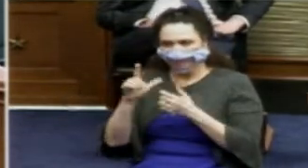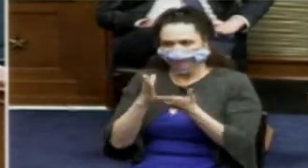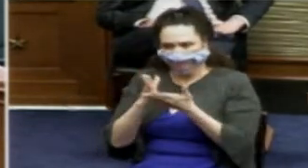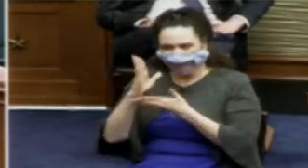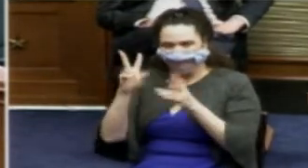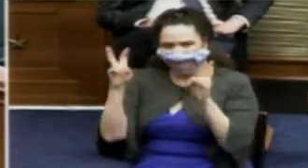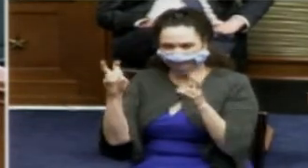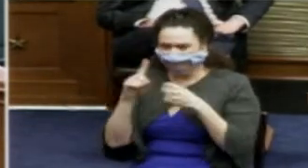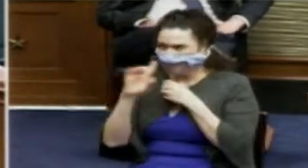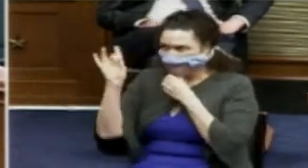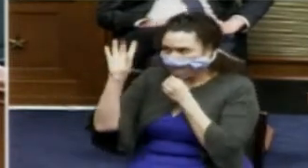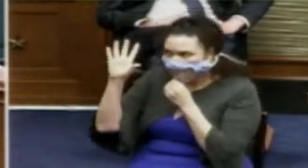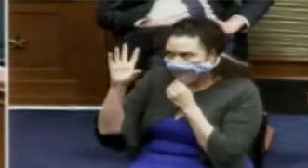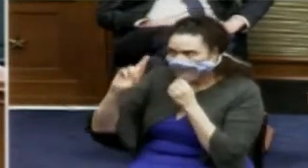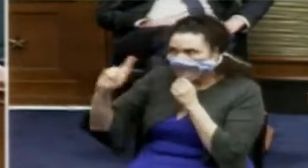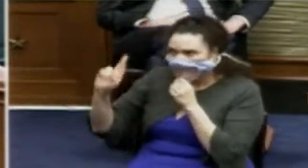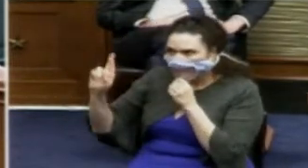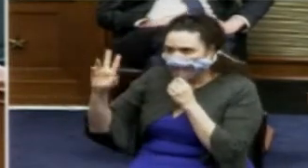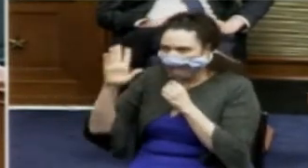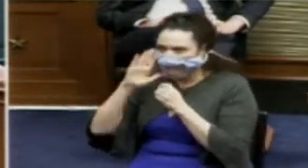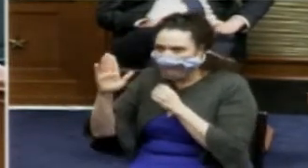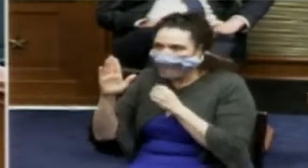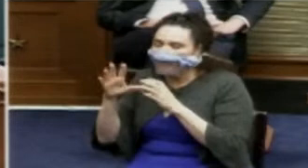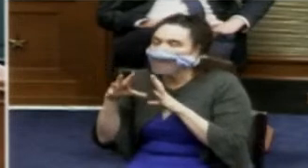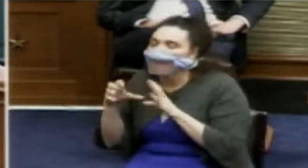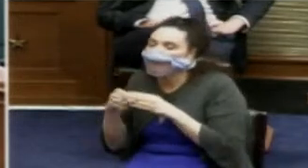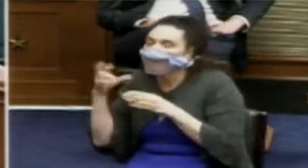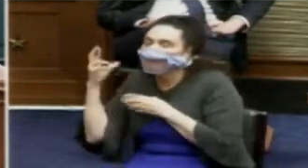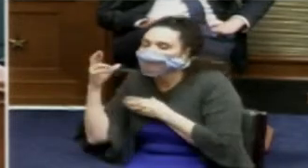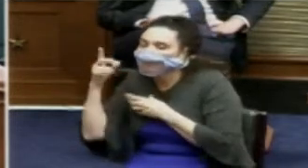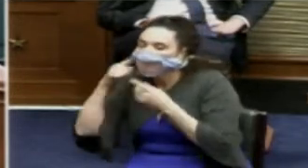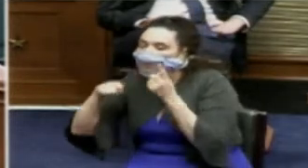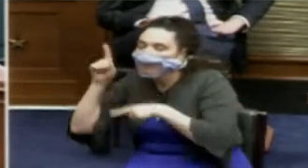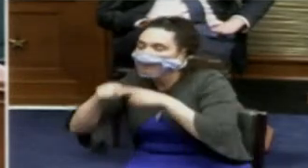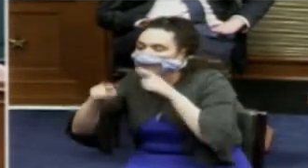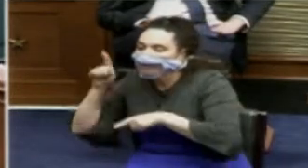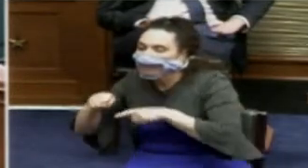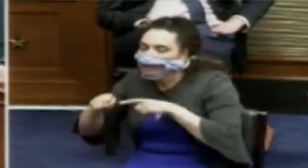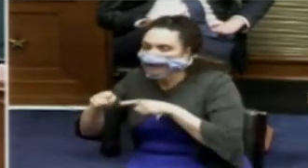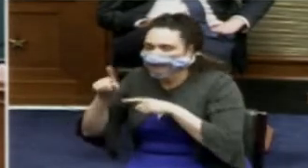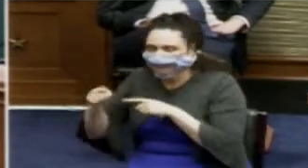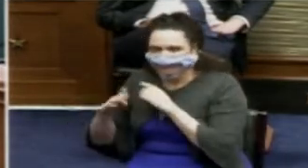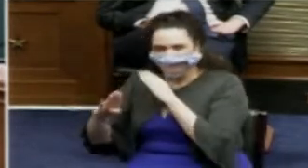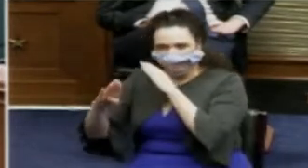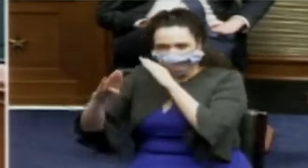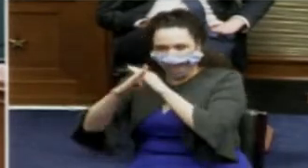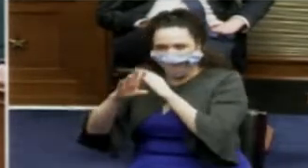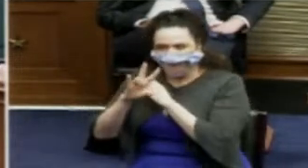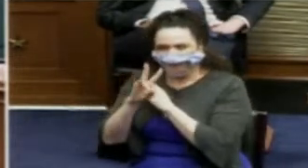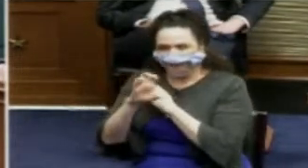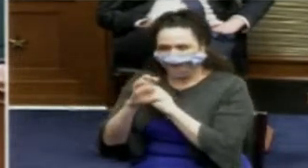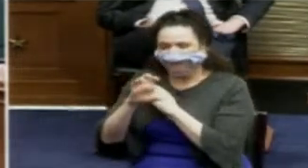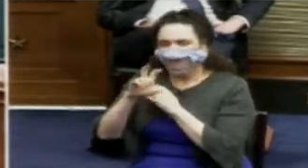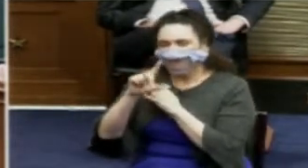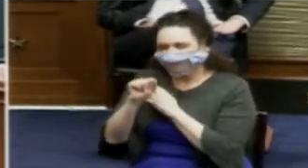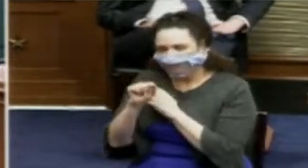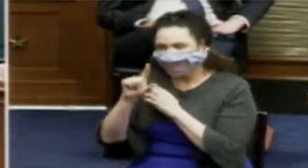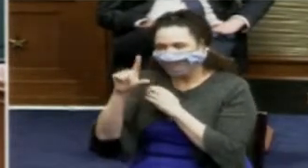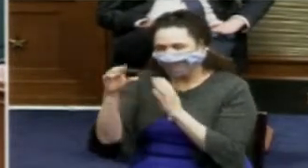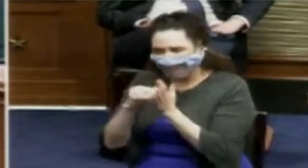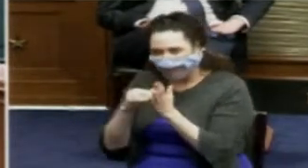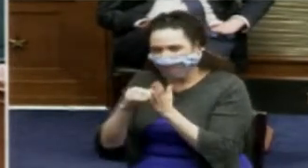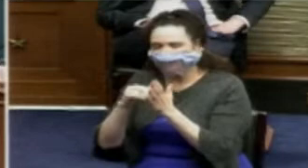play a partisan politics just to block 712,000 Americans from having full